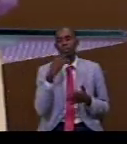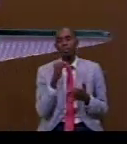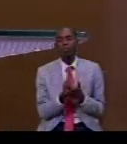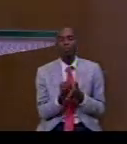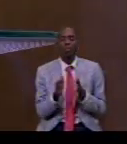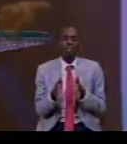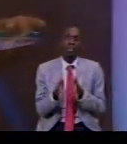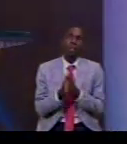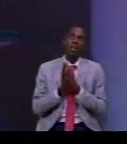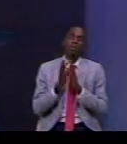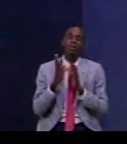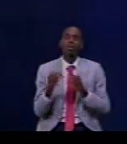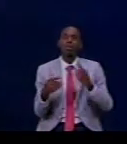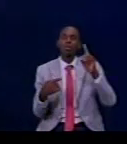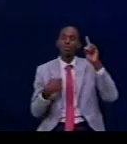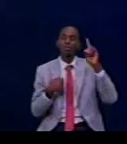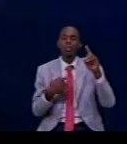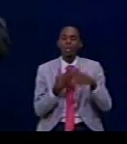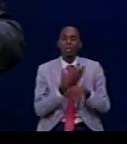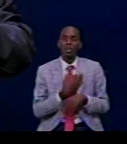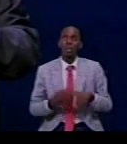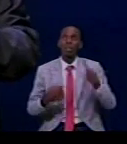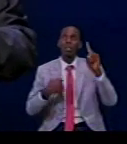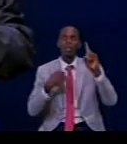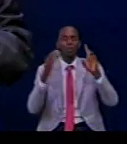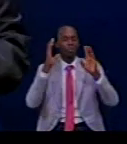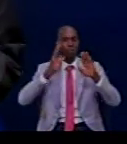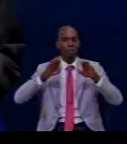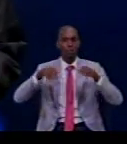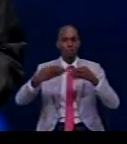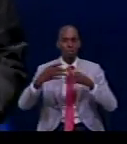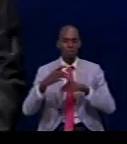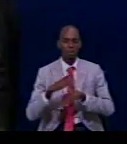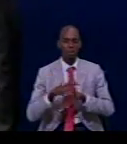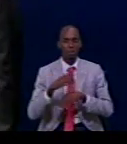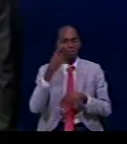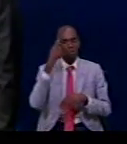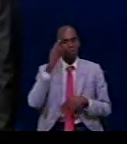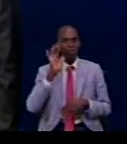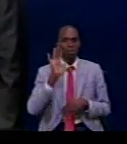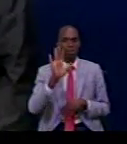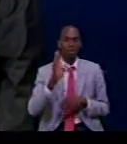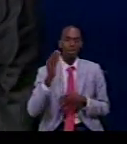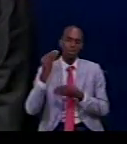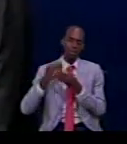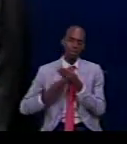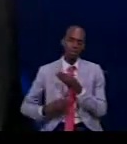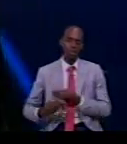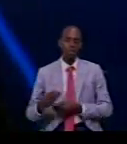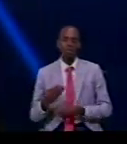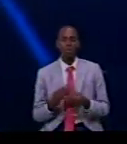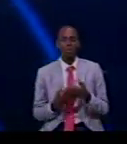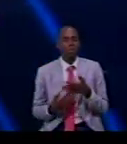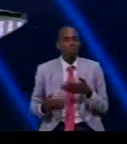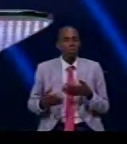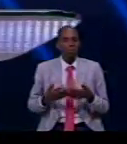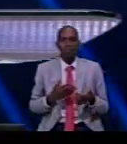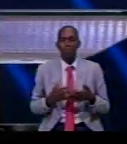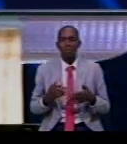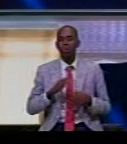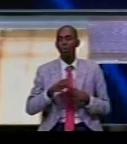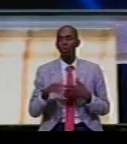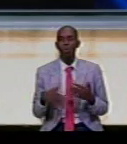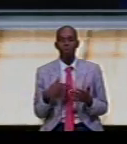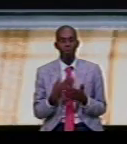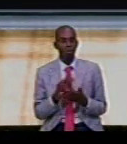me, and I shall give thee the heathen for thine inheritance. All those kingdoms